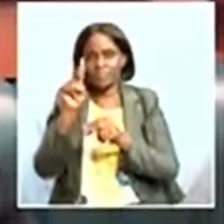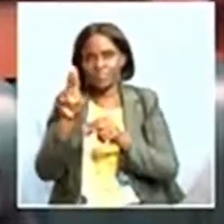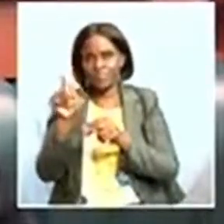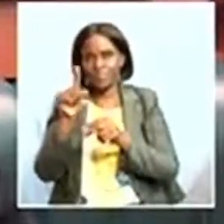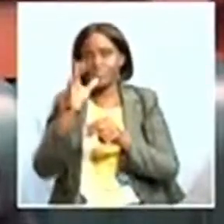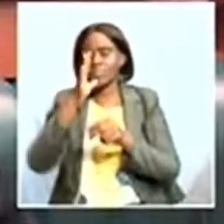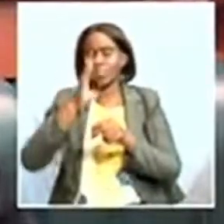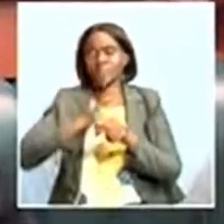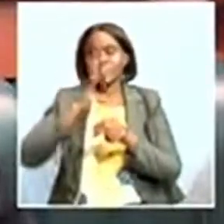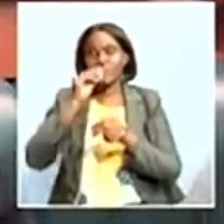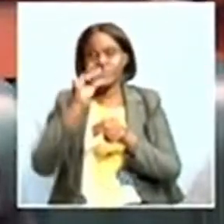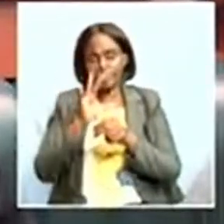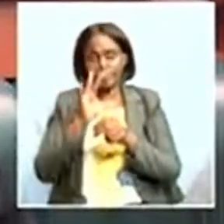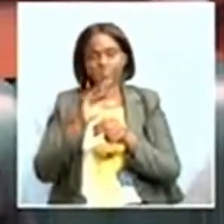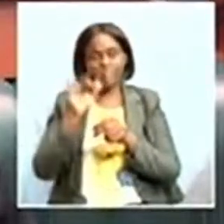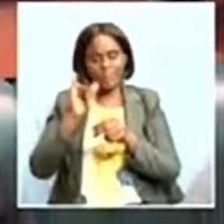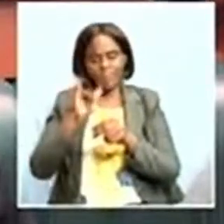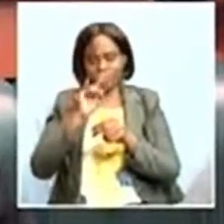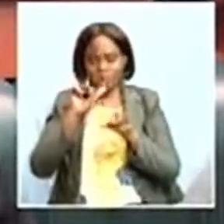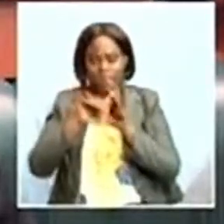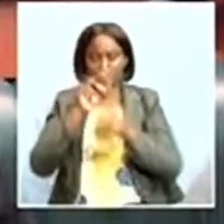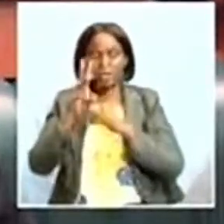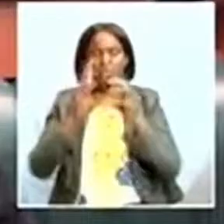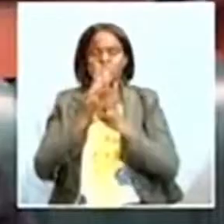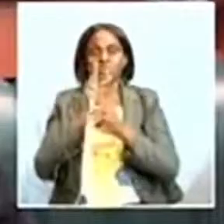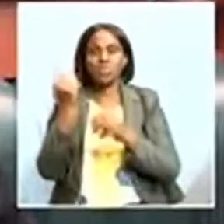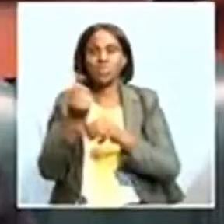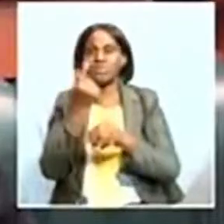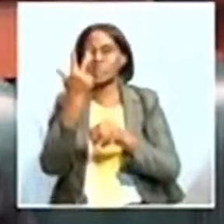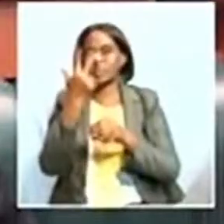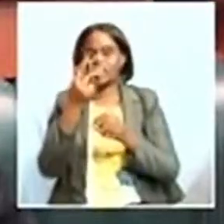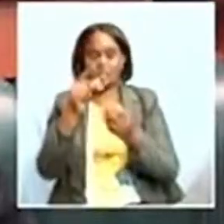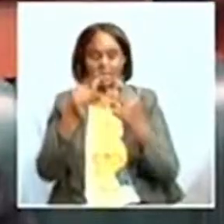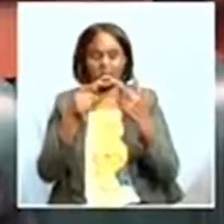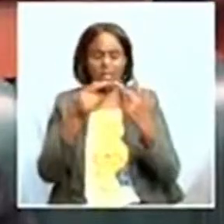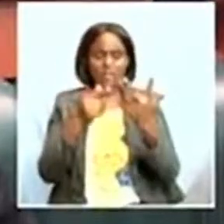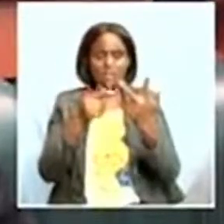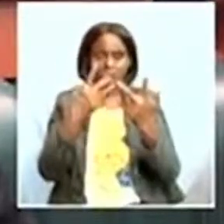Madam Speaker, in this world there are only 3 things: football,